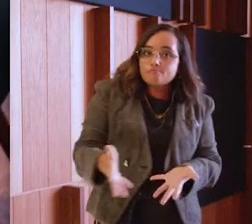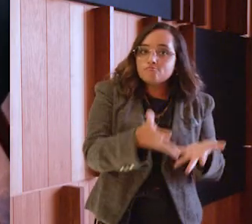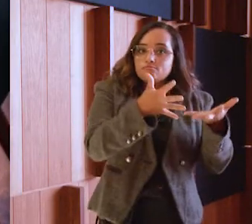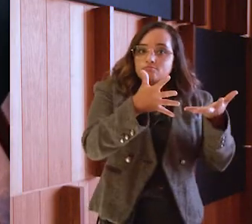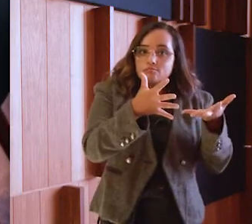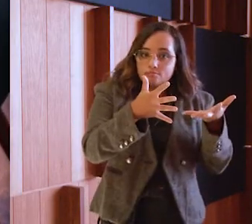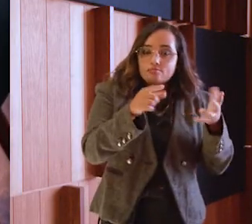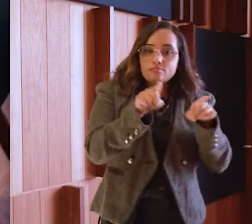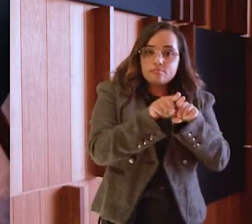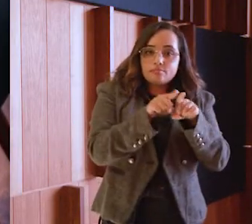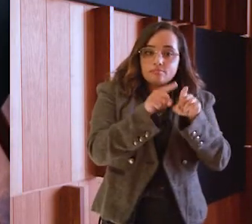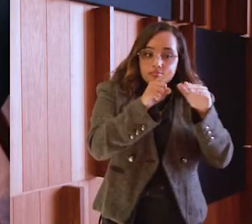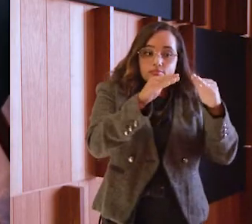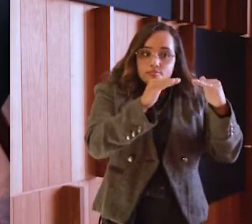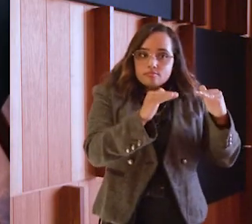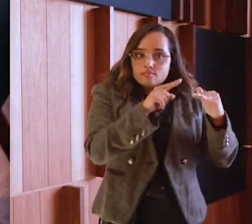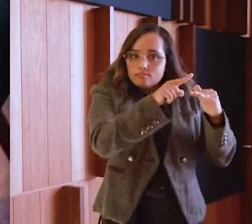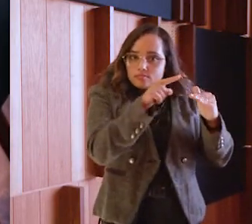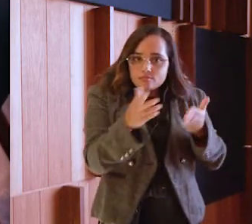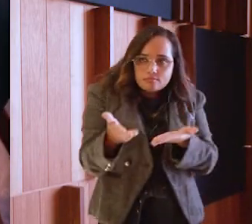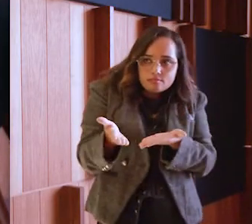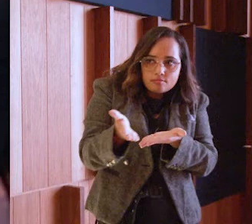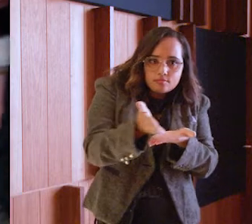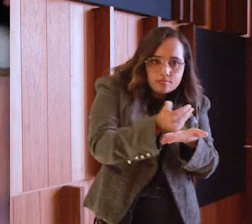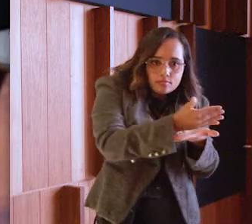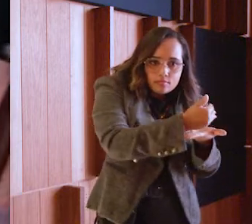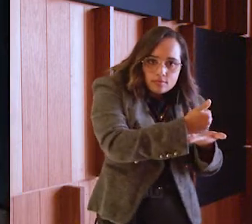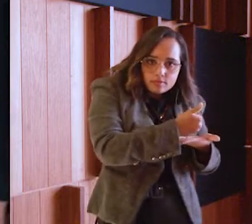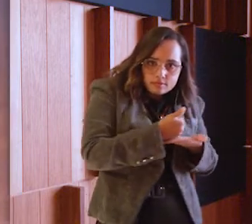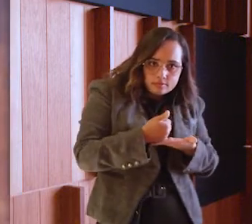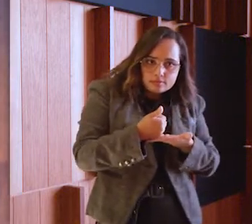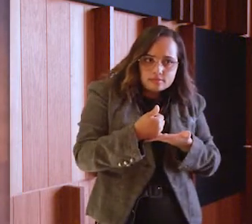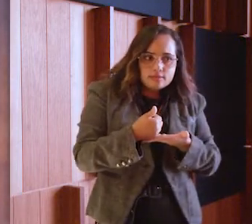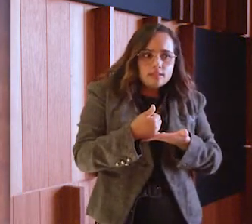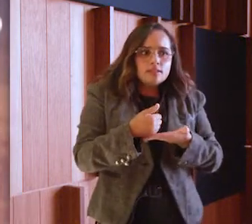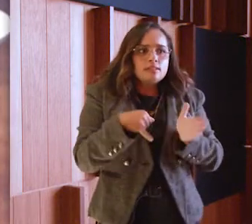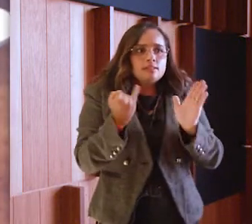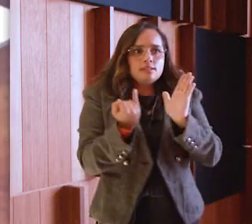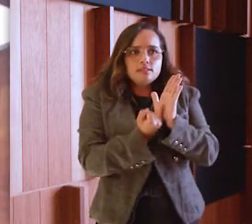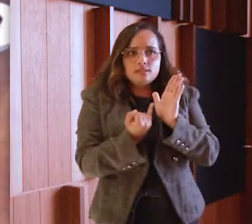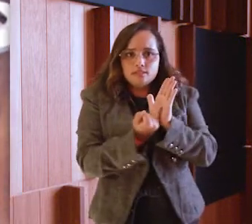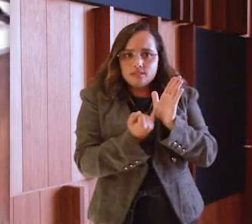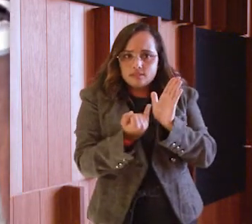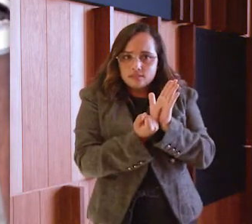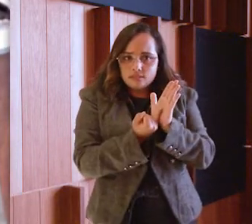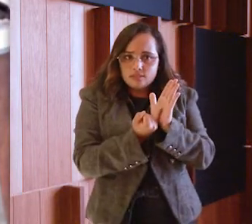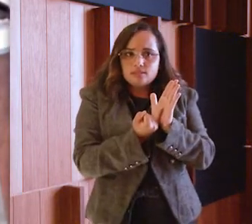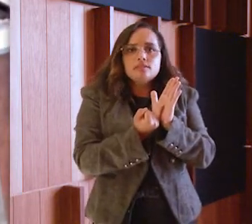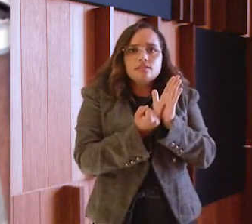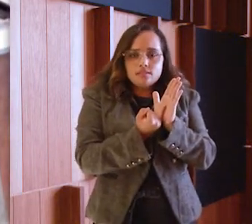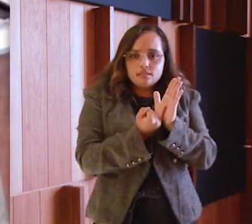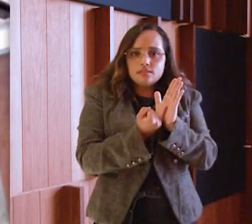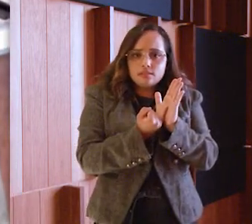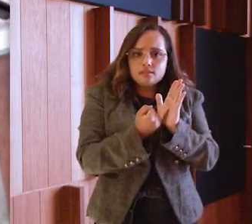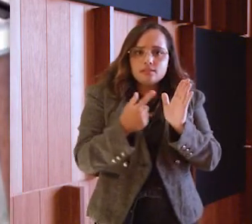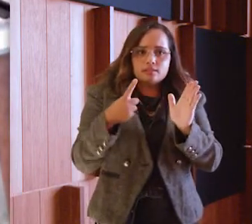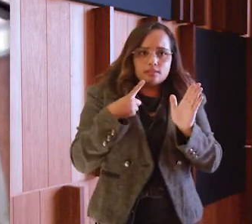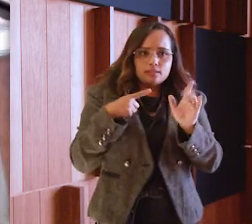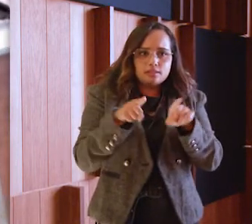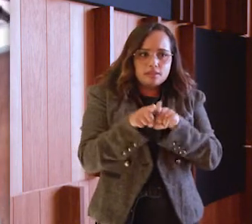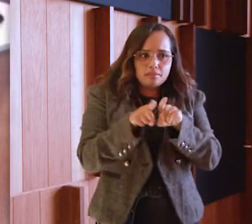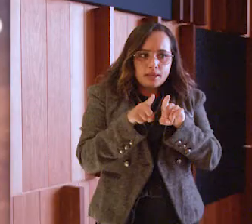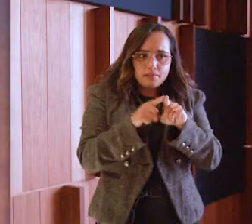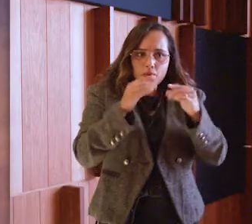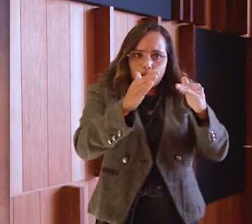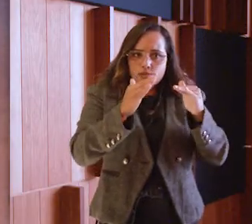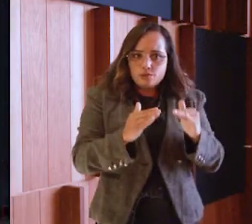a brother-sister company or a parent company. There are a number of questions with respect to, is this in violation of tax treaties? Is this in